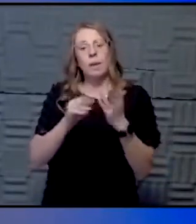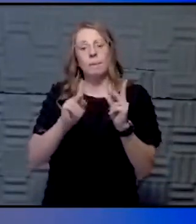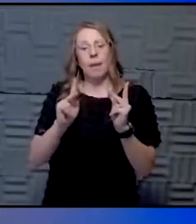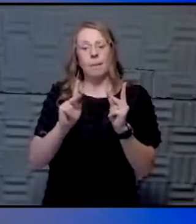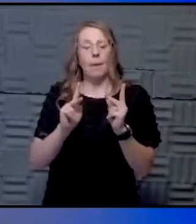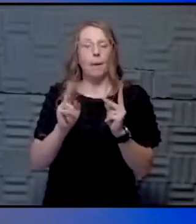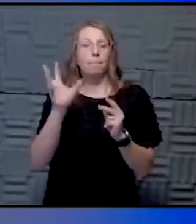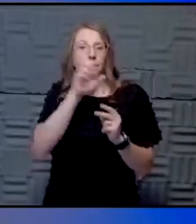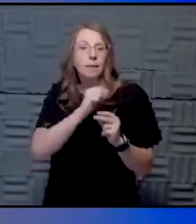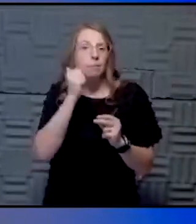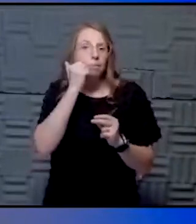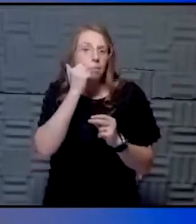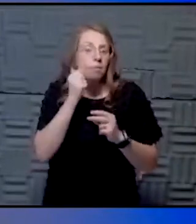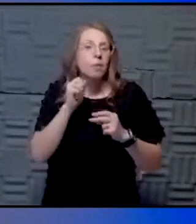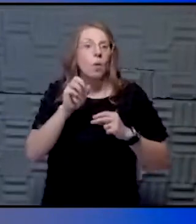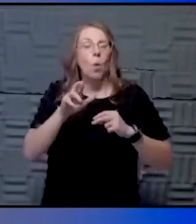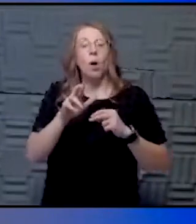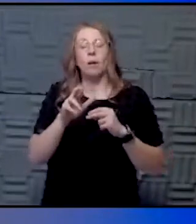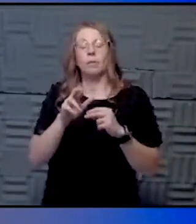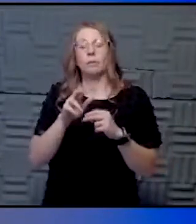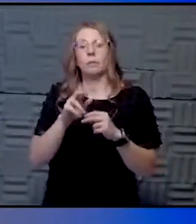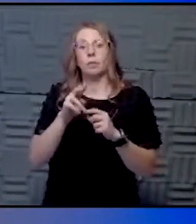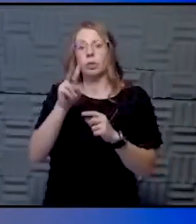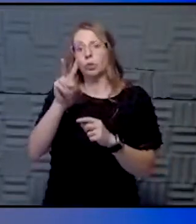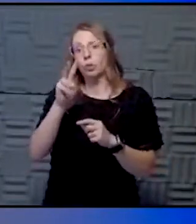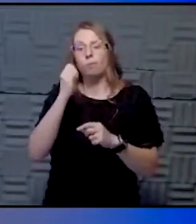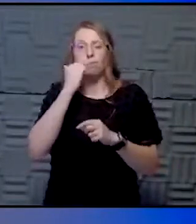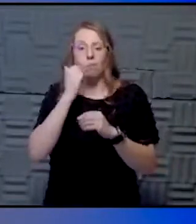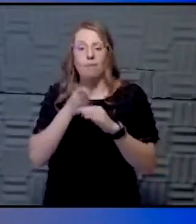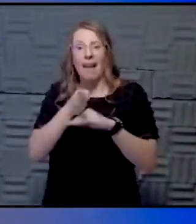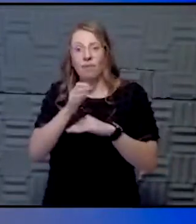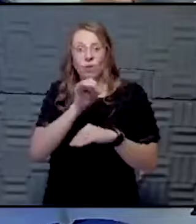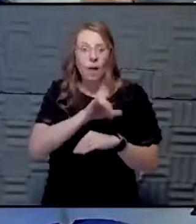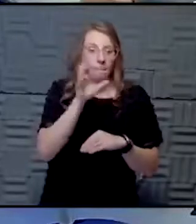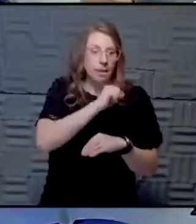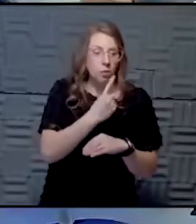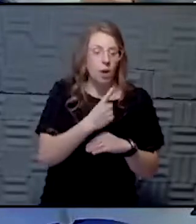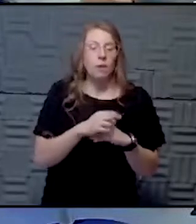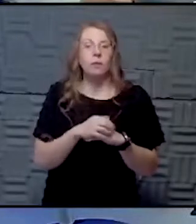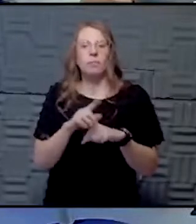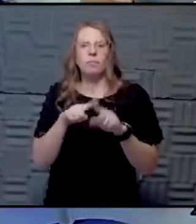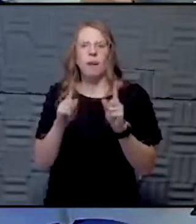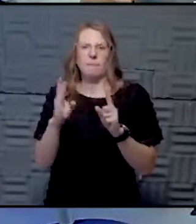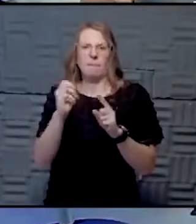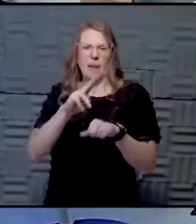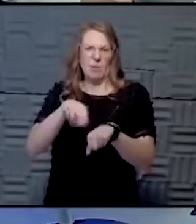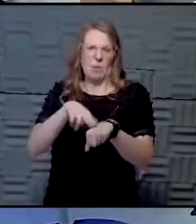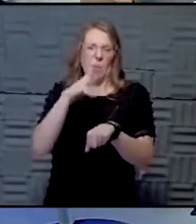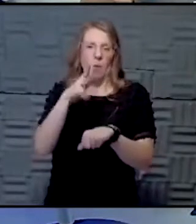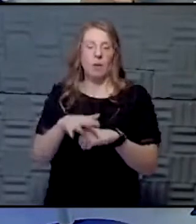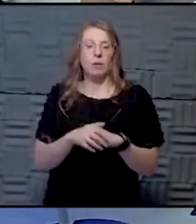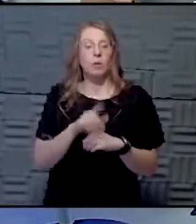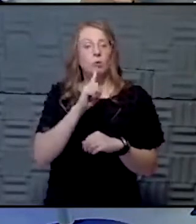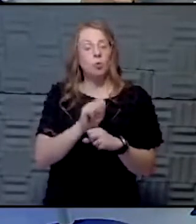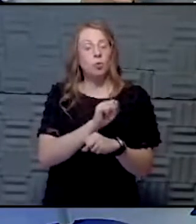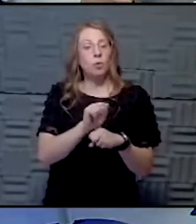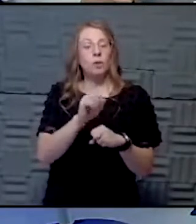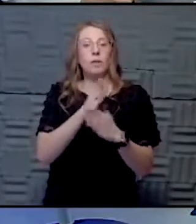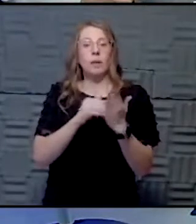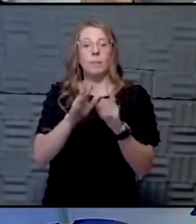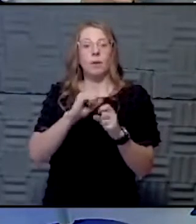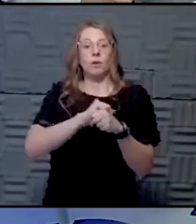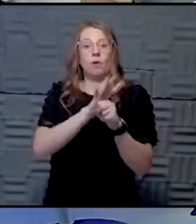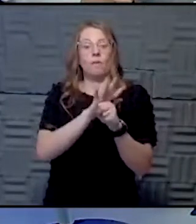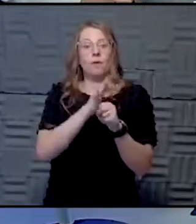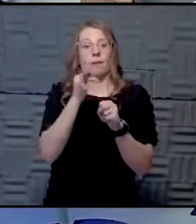period or have had 2 periods after that, but it's returning to normal. Is it true that some COVID-positive pregnant women experience